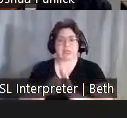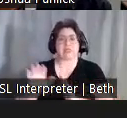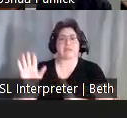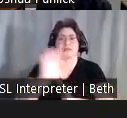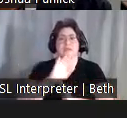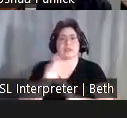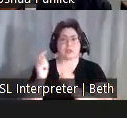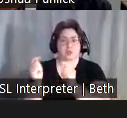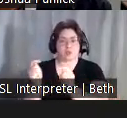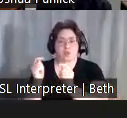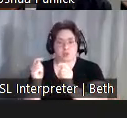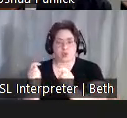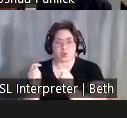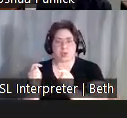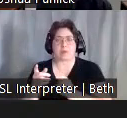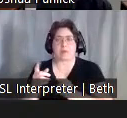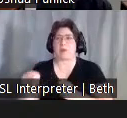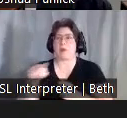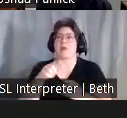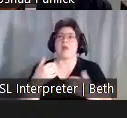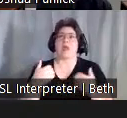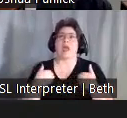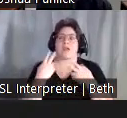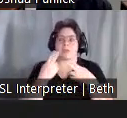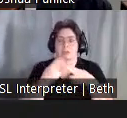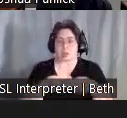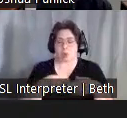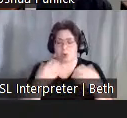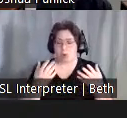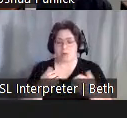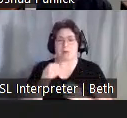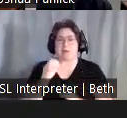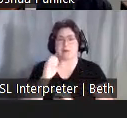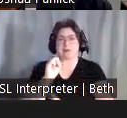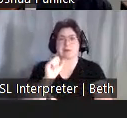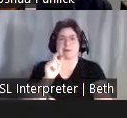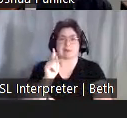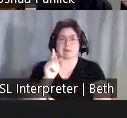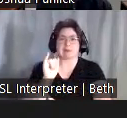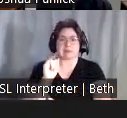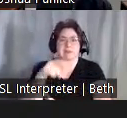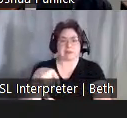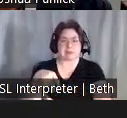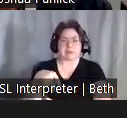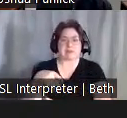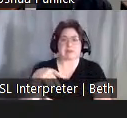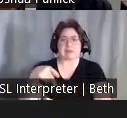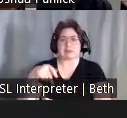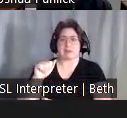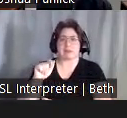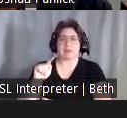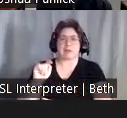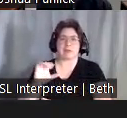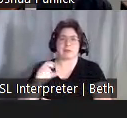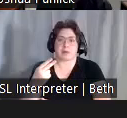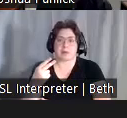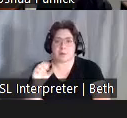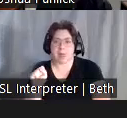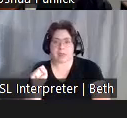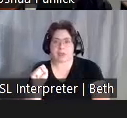I know that they have what's called skip patches and other ones where they'll